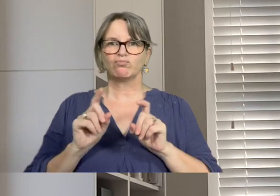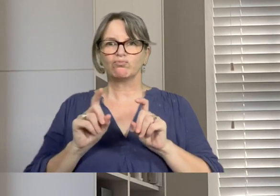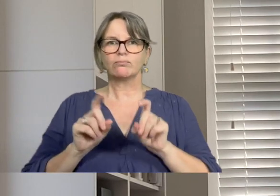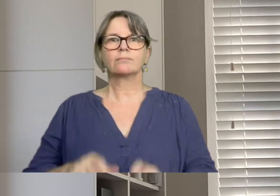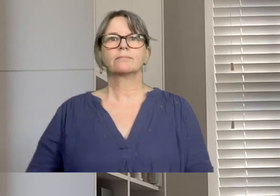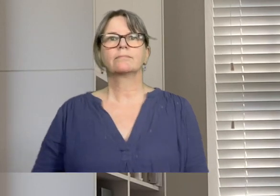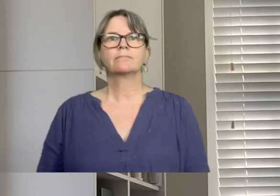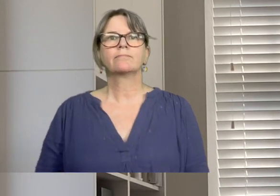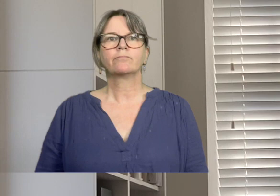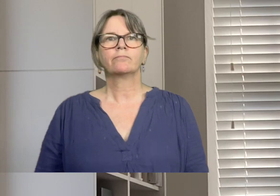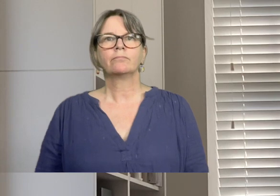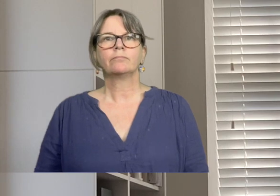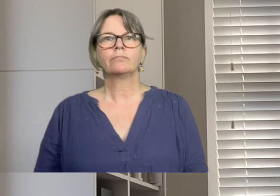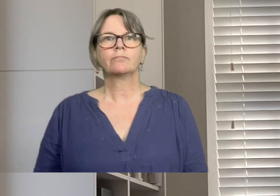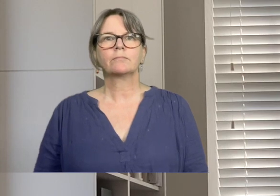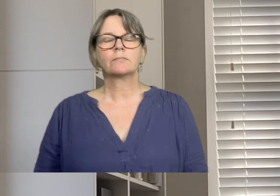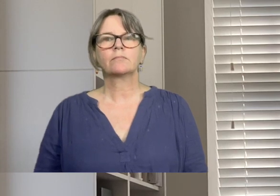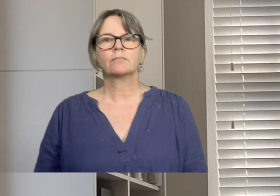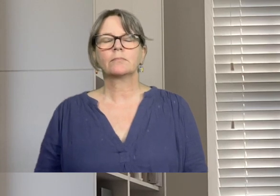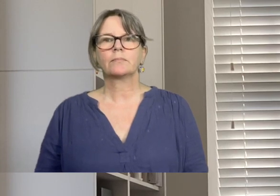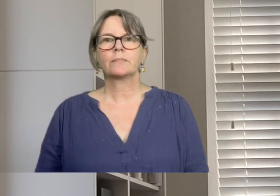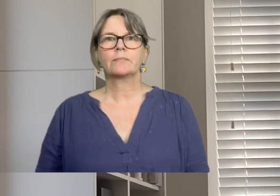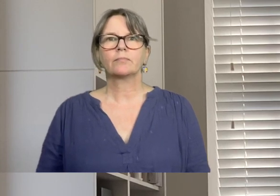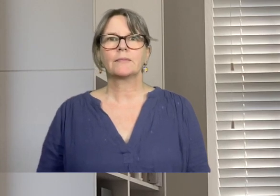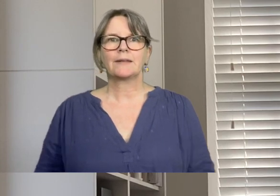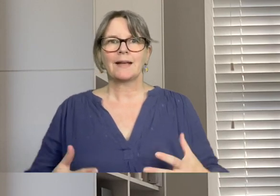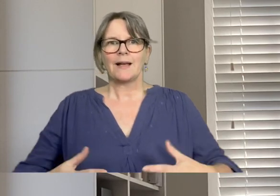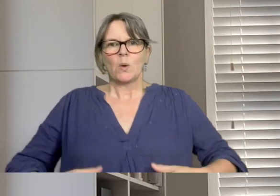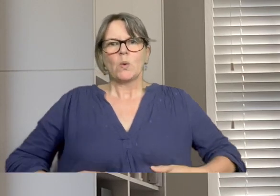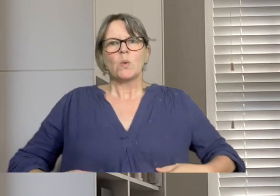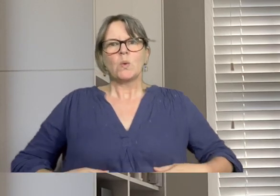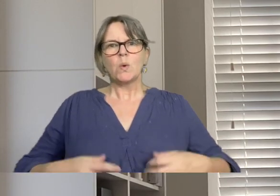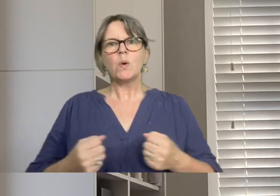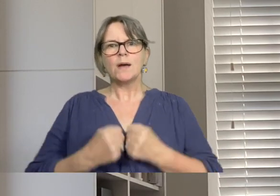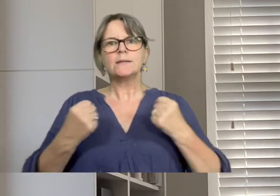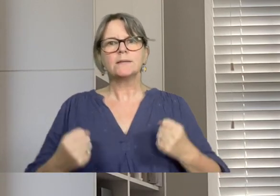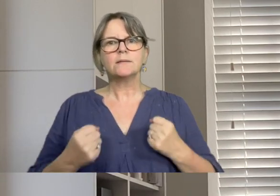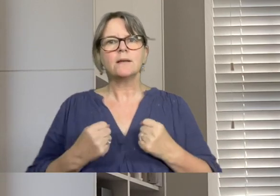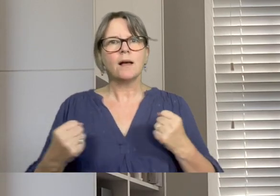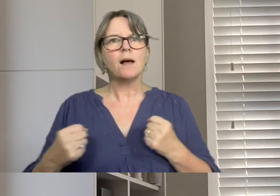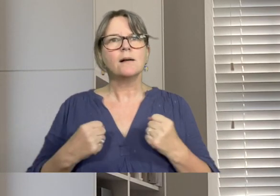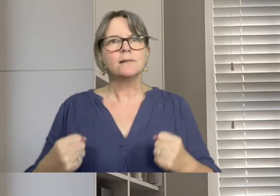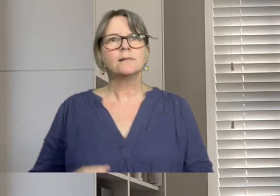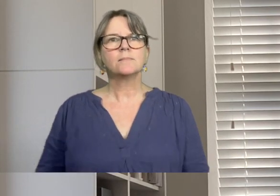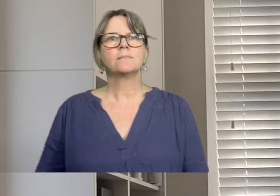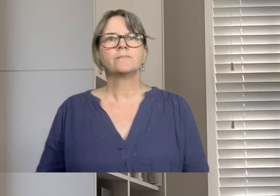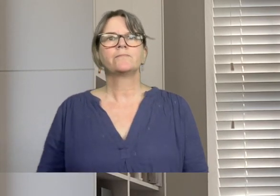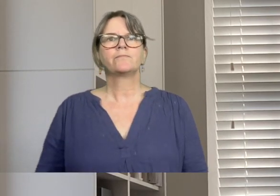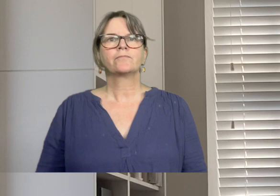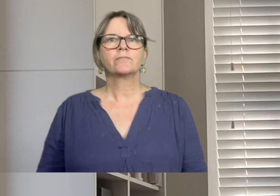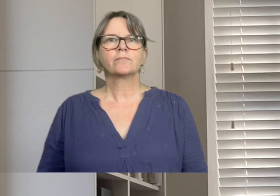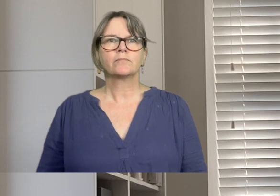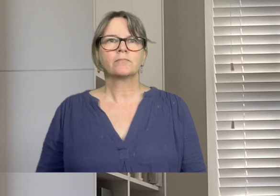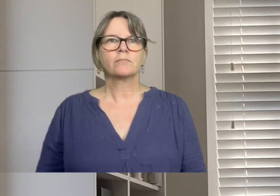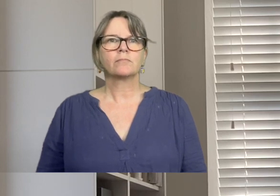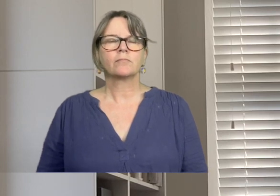through the legs and make it more of an abdominal exercise. If we're tipping and working through this position, then the legs are starting to help. We've